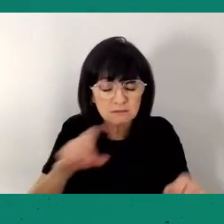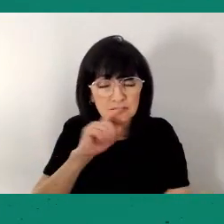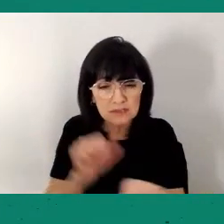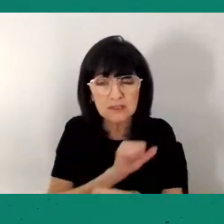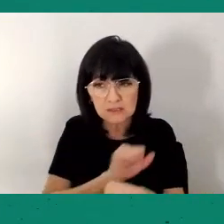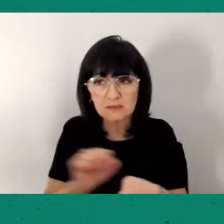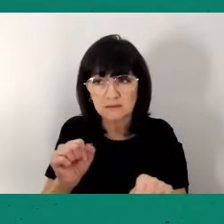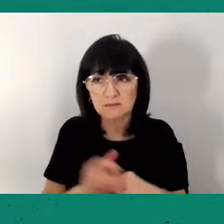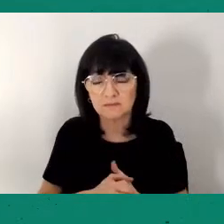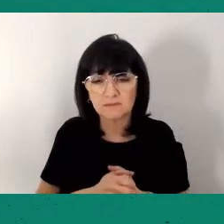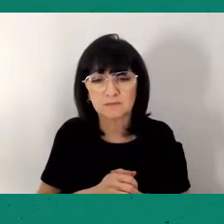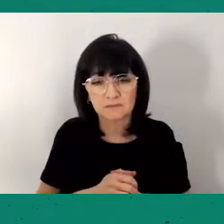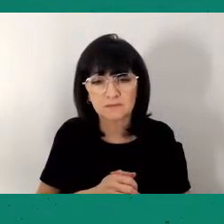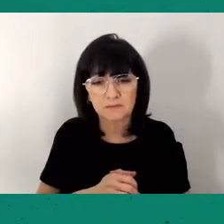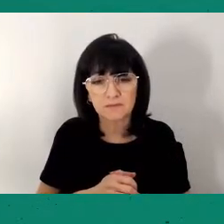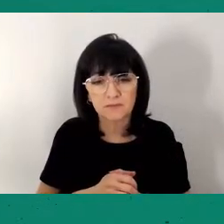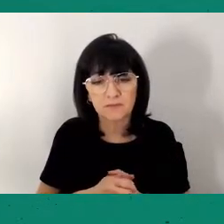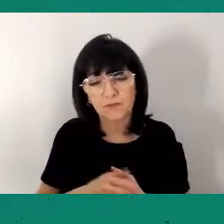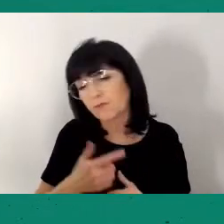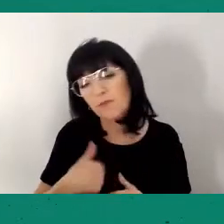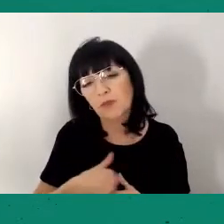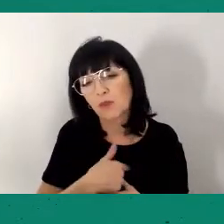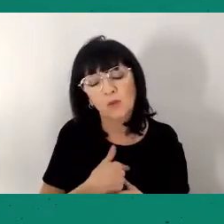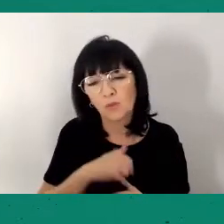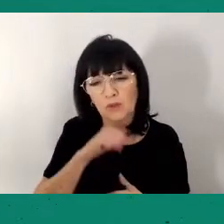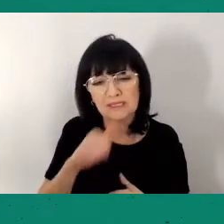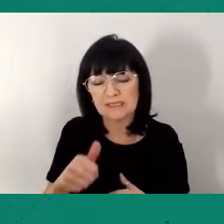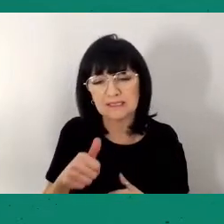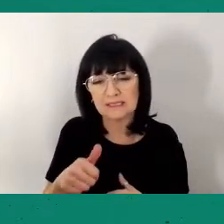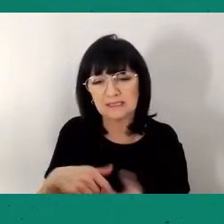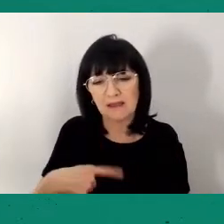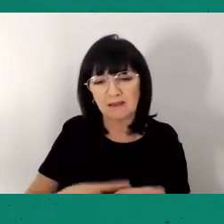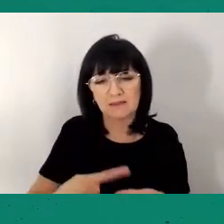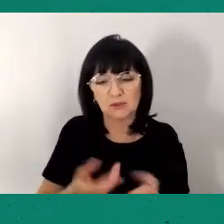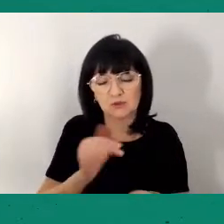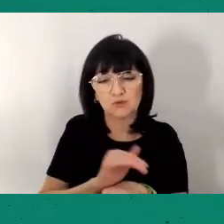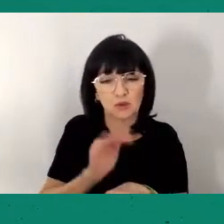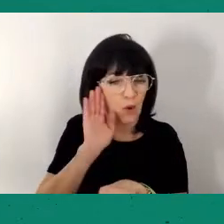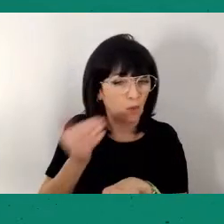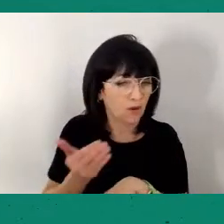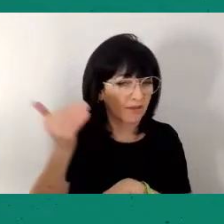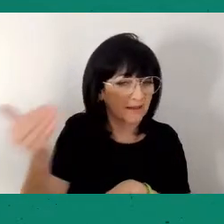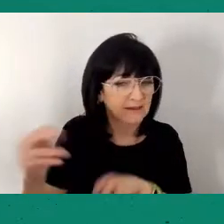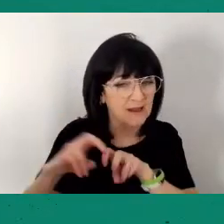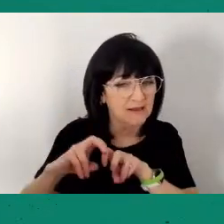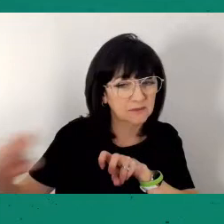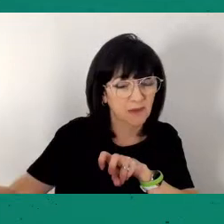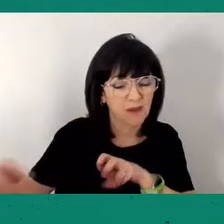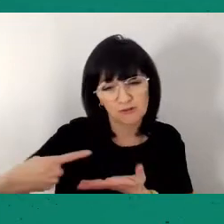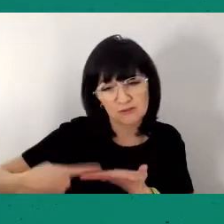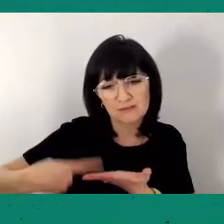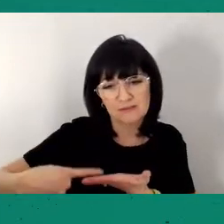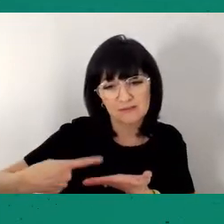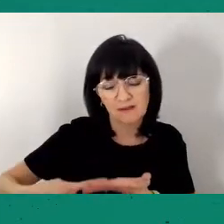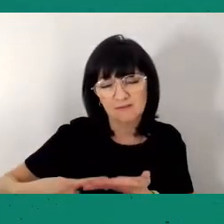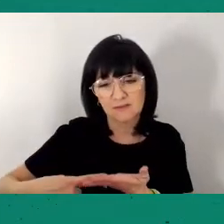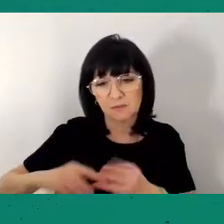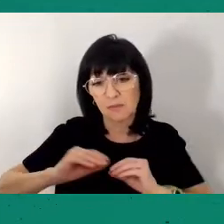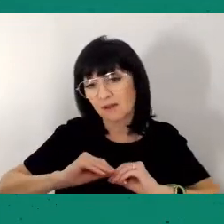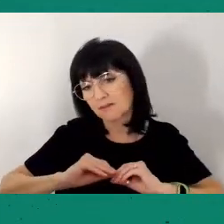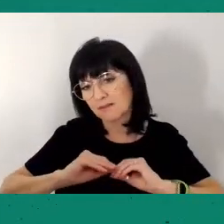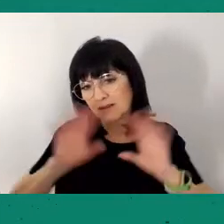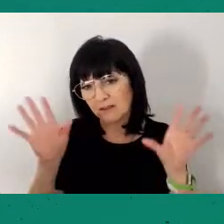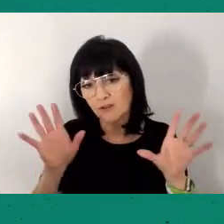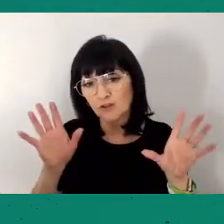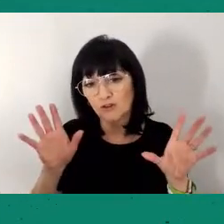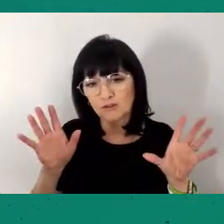is. We didn't cover it tonight. We'll cover it in the next panel discussion, but clearly